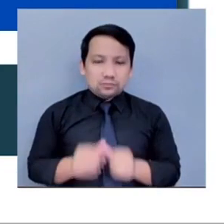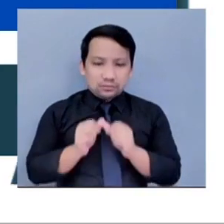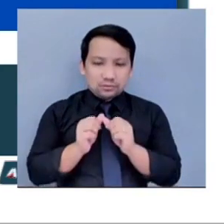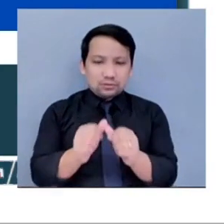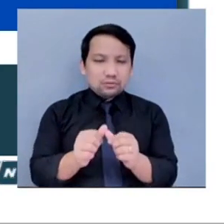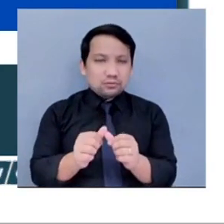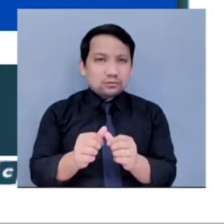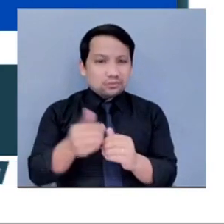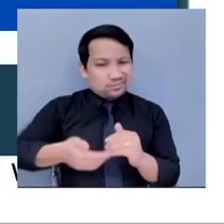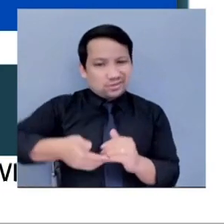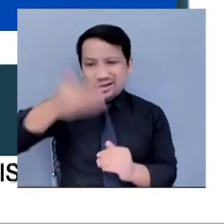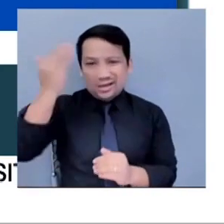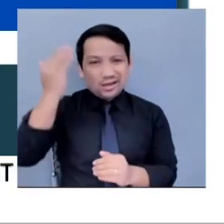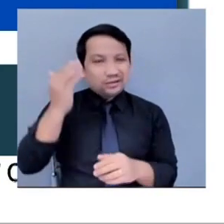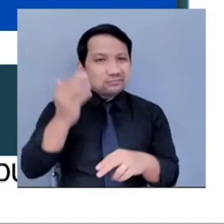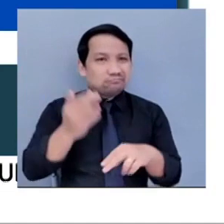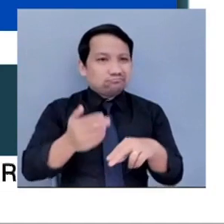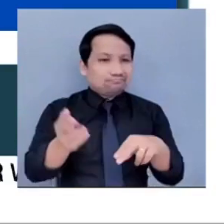hikes,